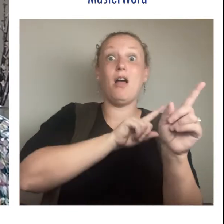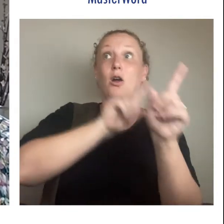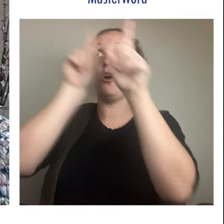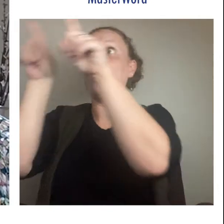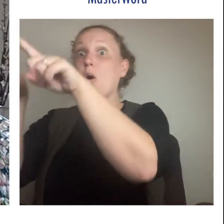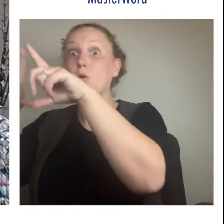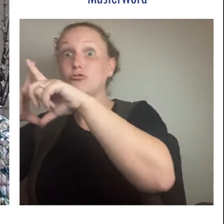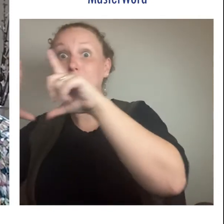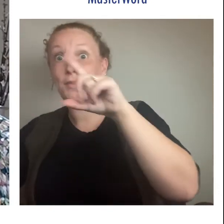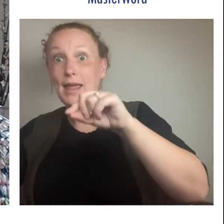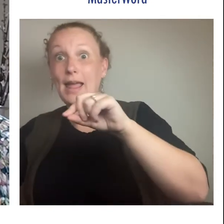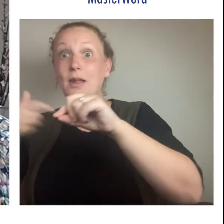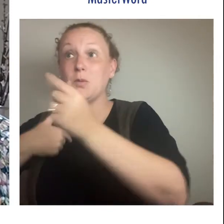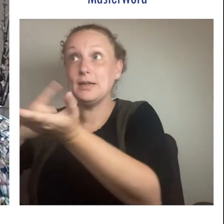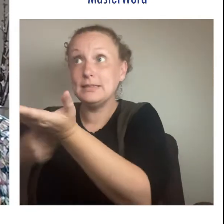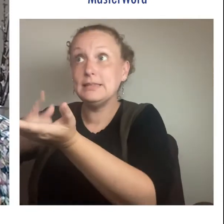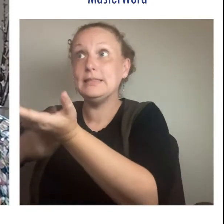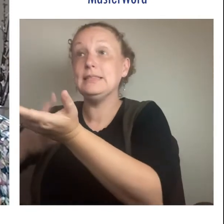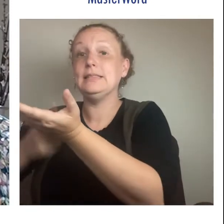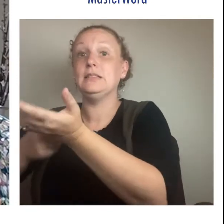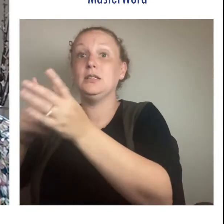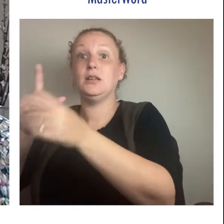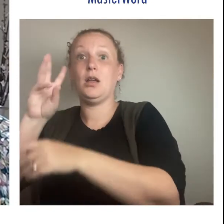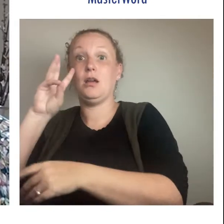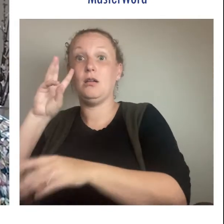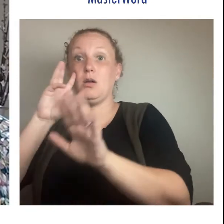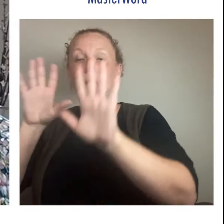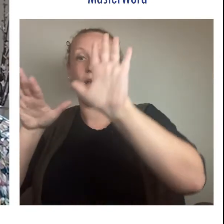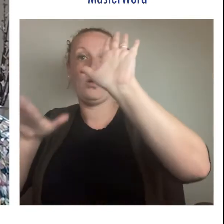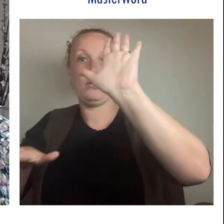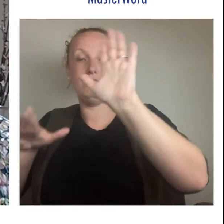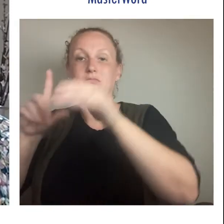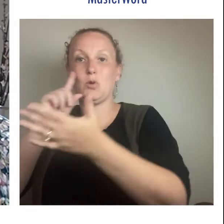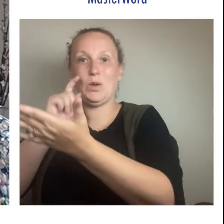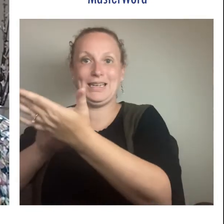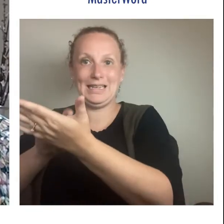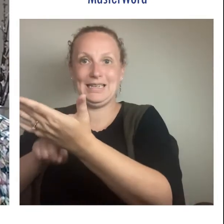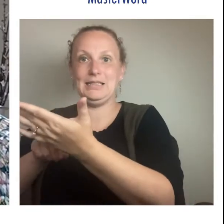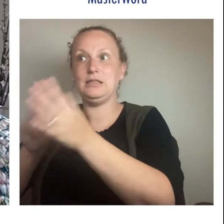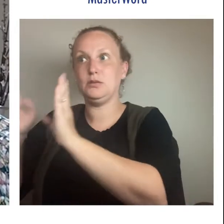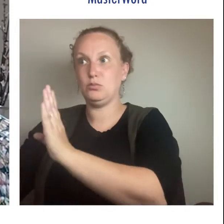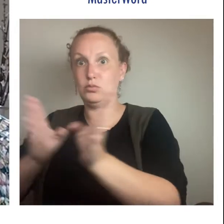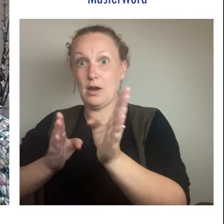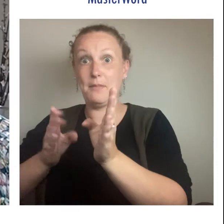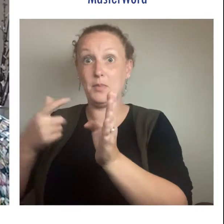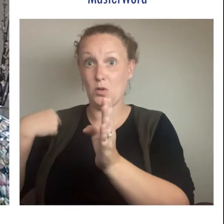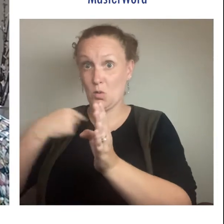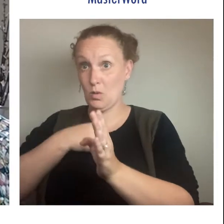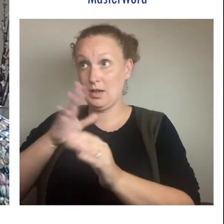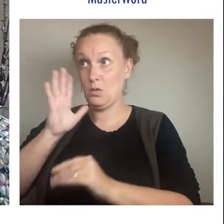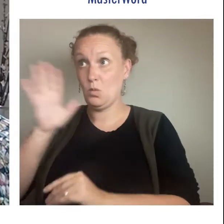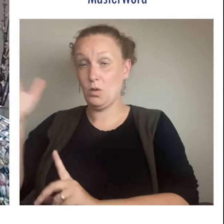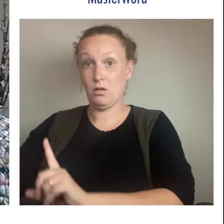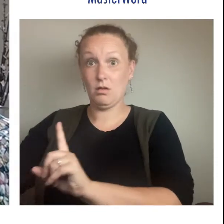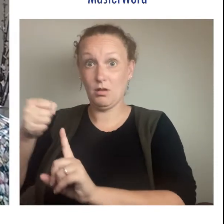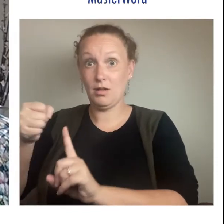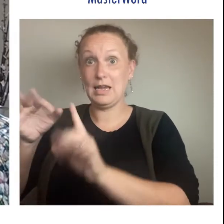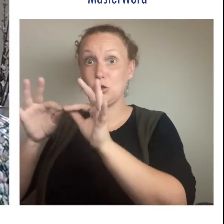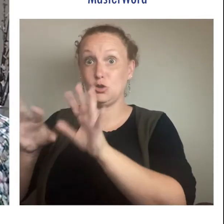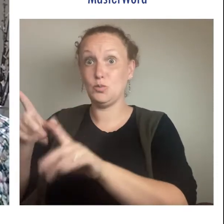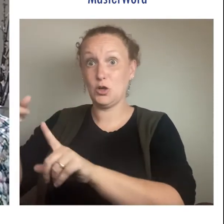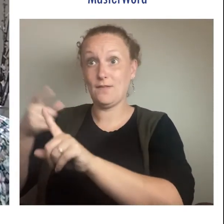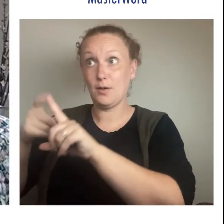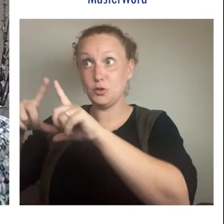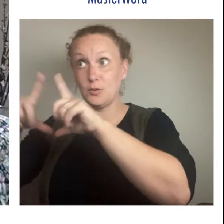have to decide whether you're going to pull from the pool of interpreters available in Japan, or you're going to bring your